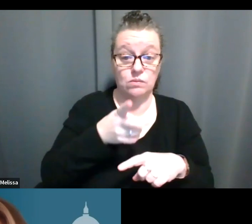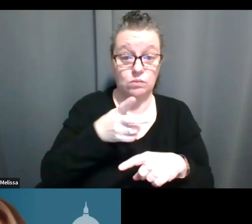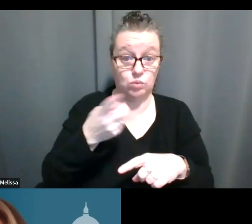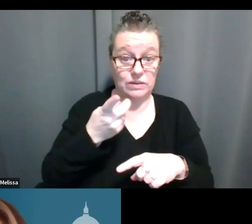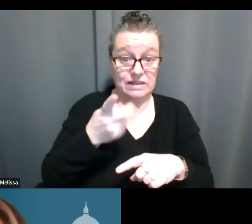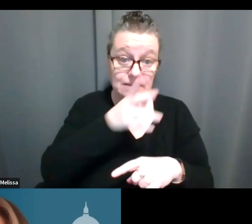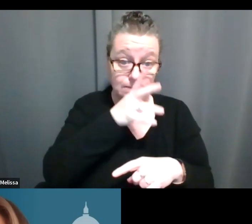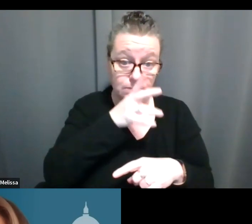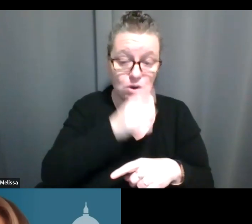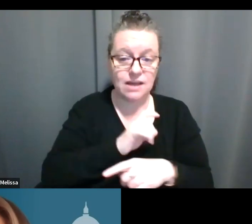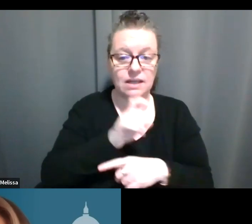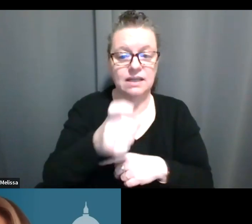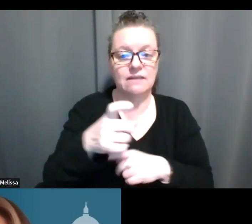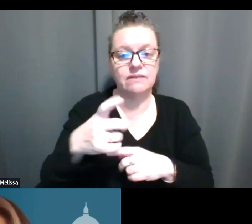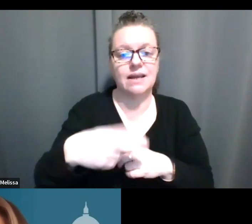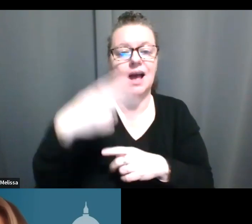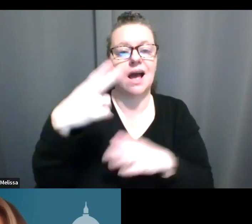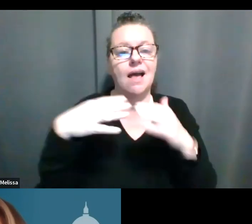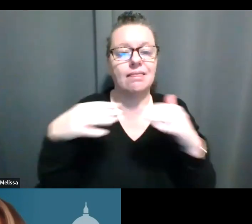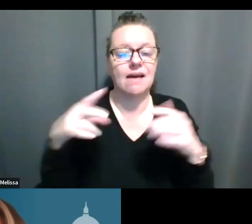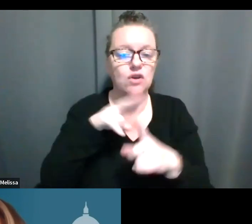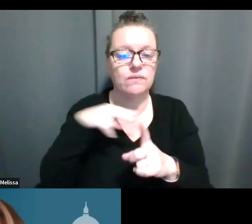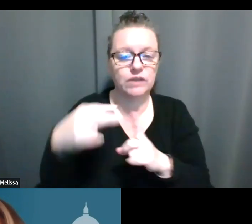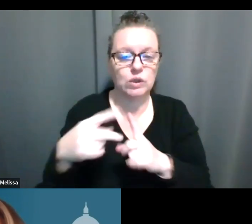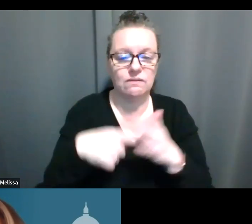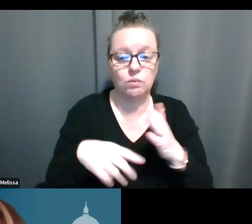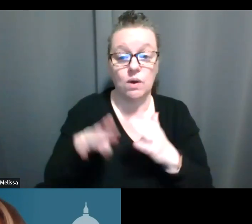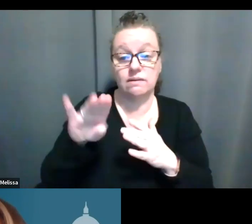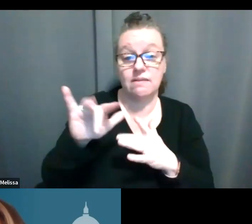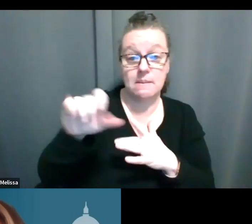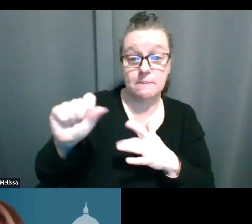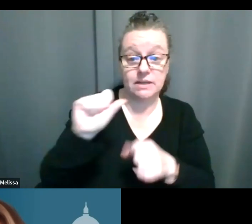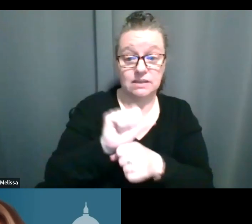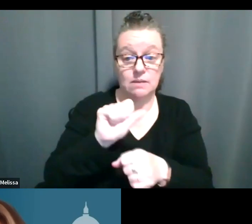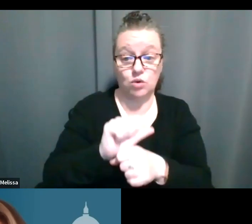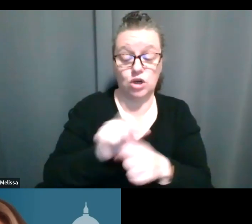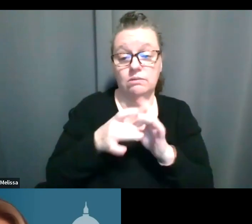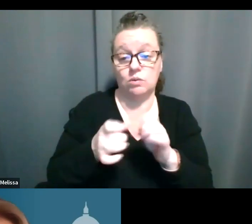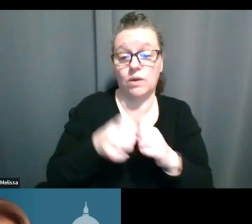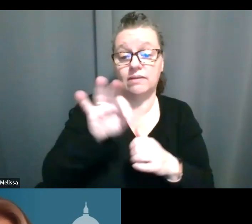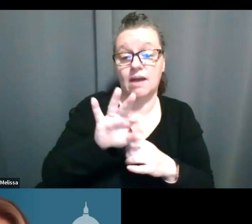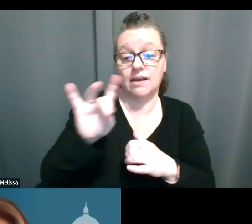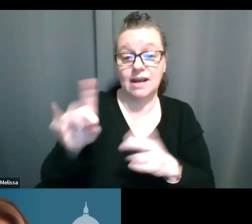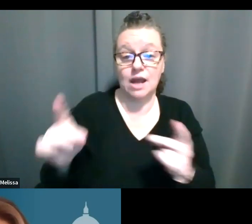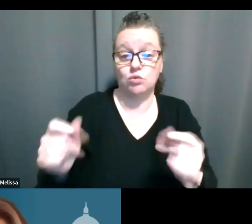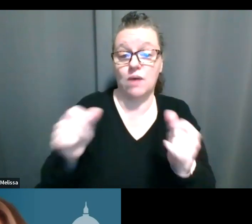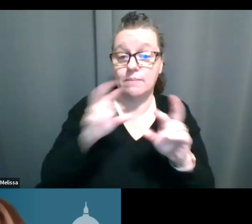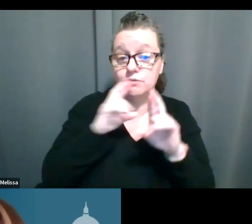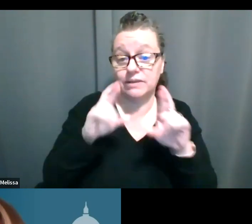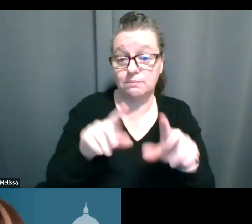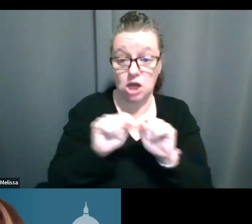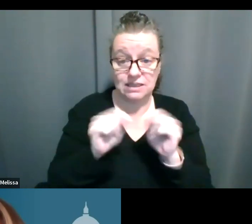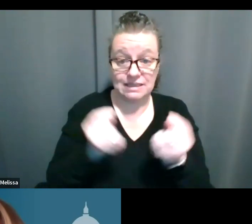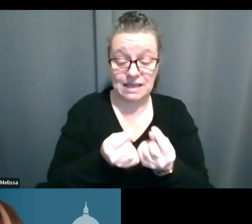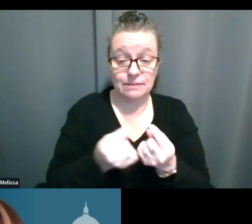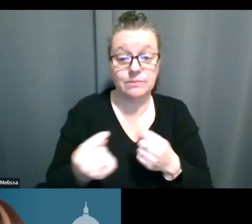thought I could kind of give maybe just a high level view of one of the bills I'm working on around the 988 rapid response teams, if that's helpful.